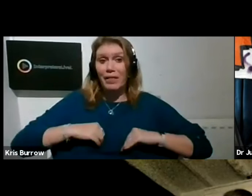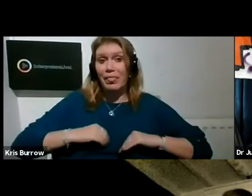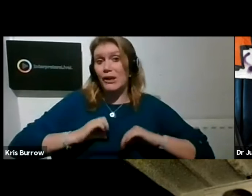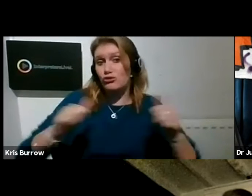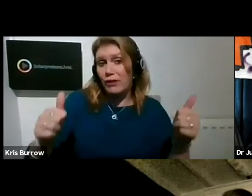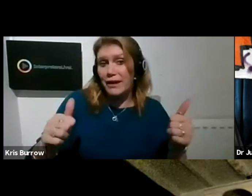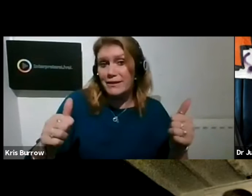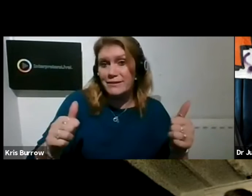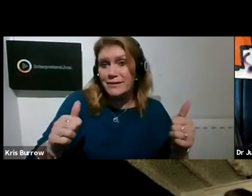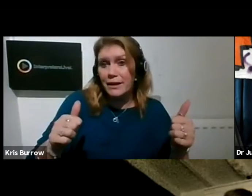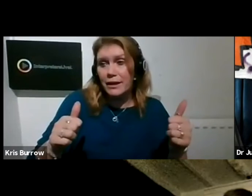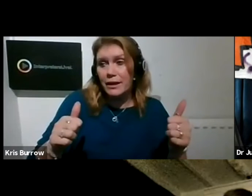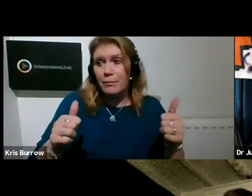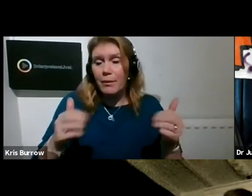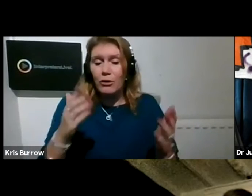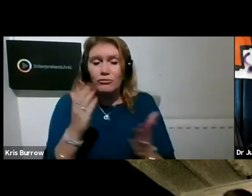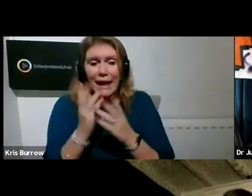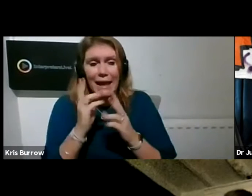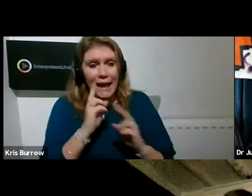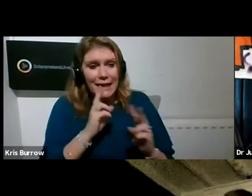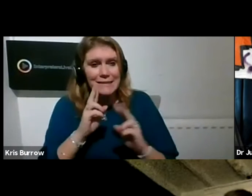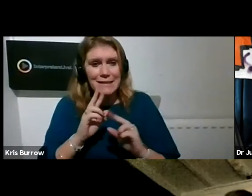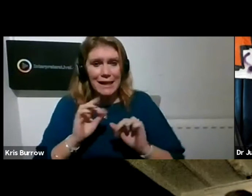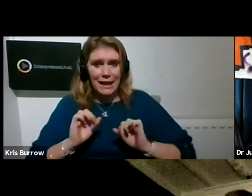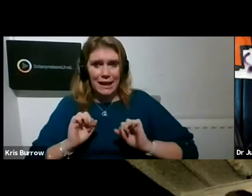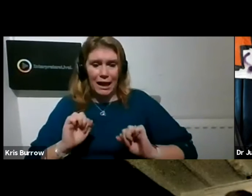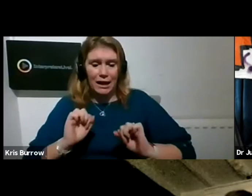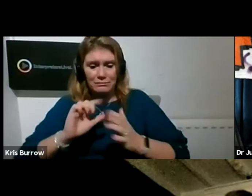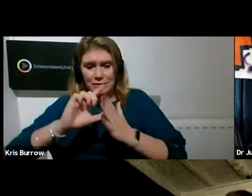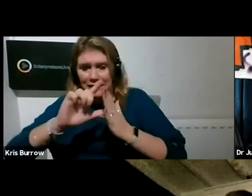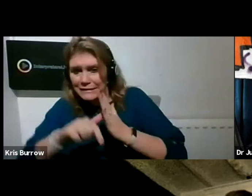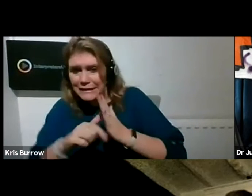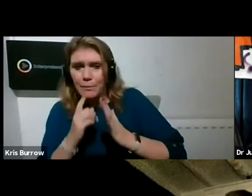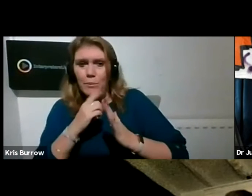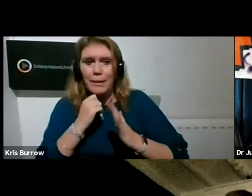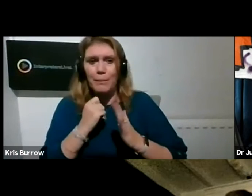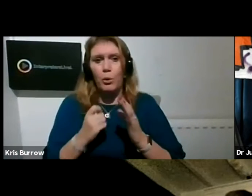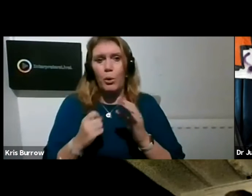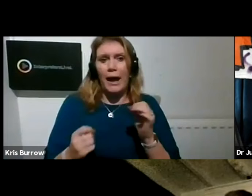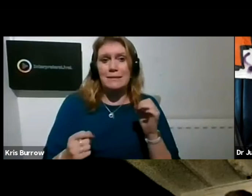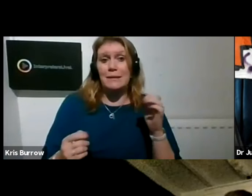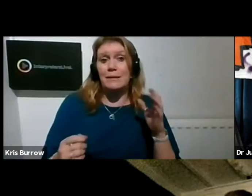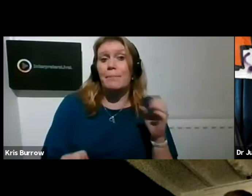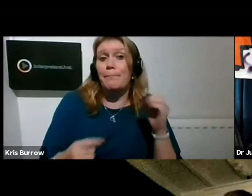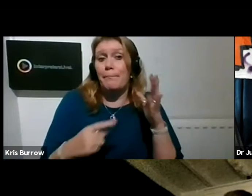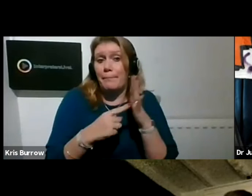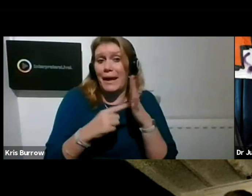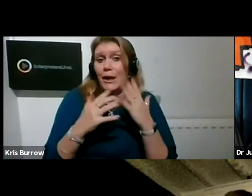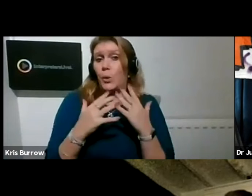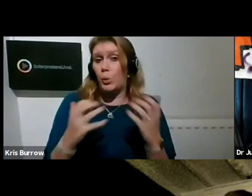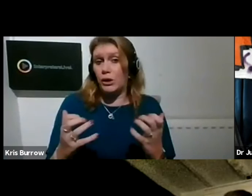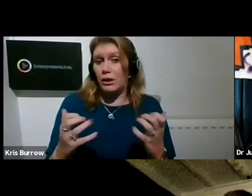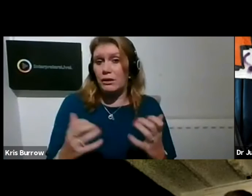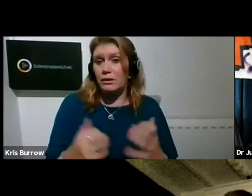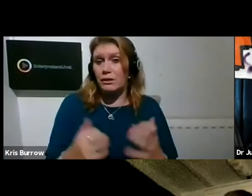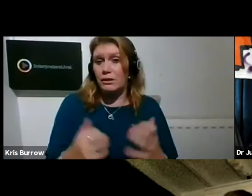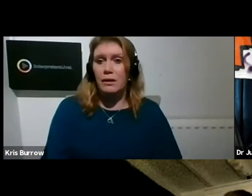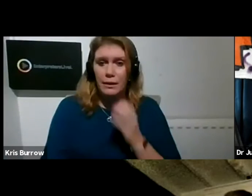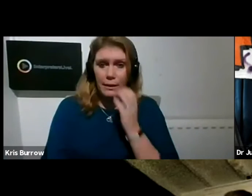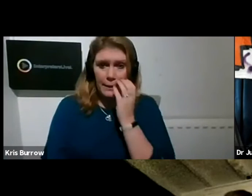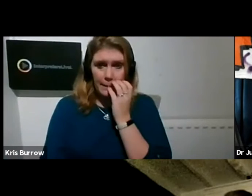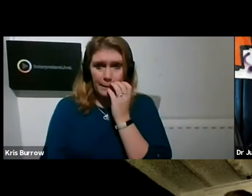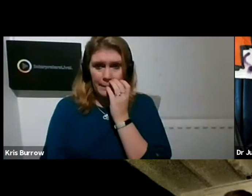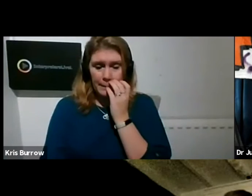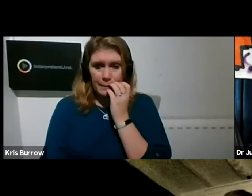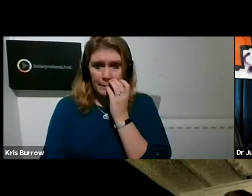really, I kind of see us as the core audience. So that's, and then, so